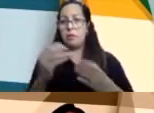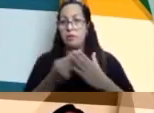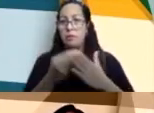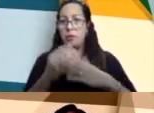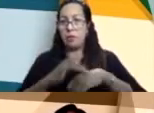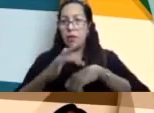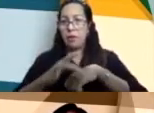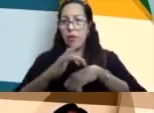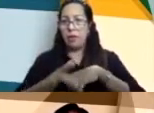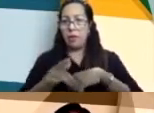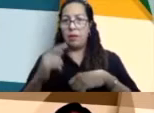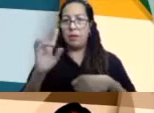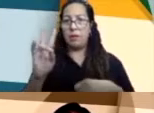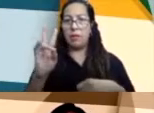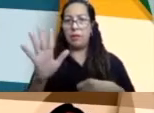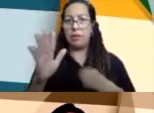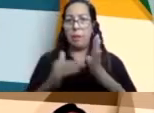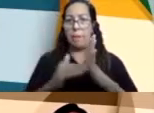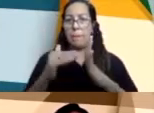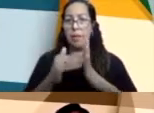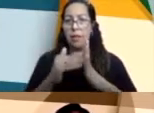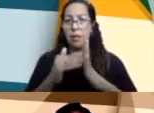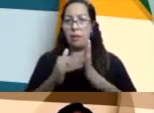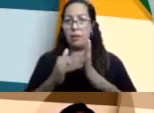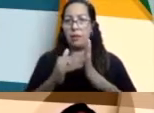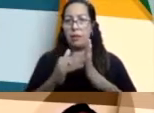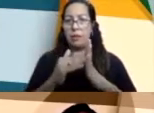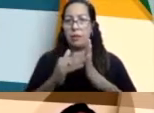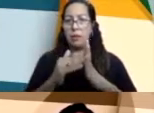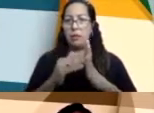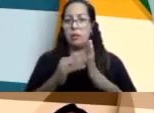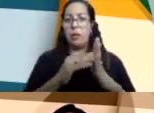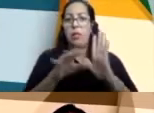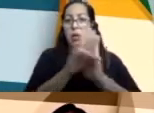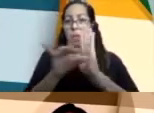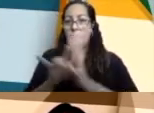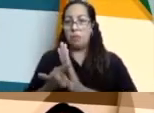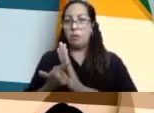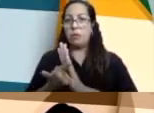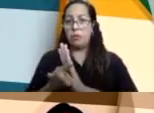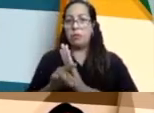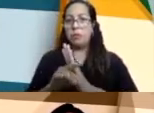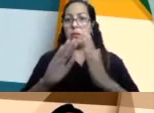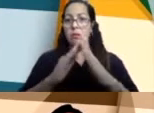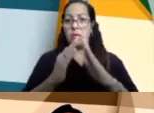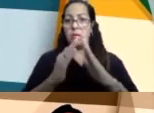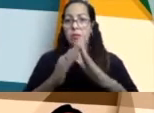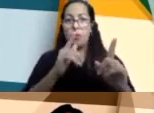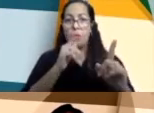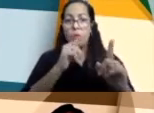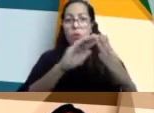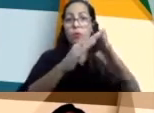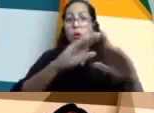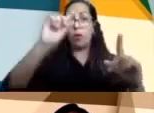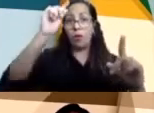availability, of 75 million, where eligible entities will be municipal governments, as